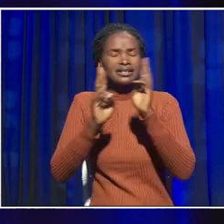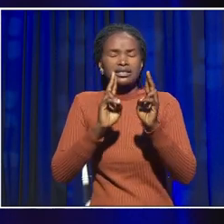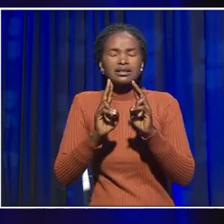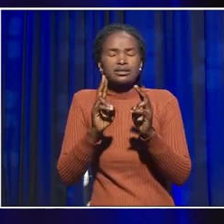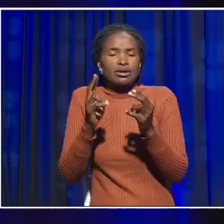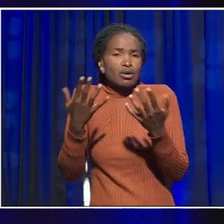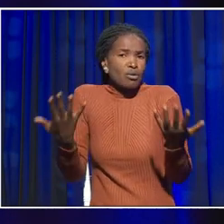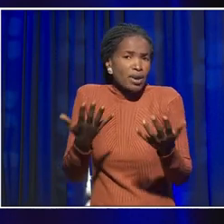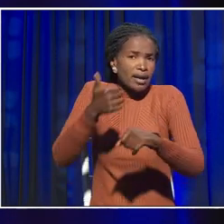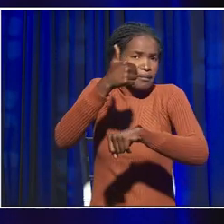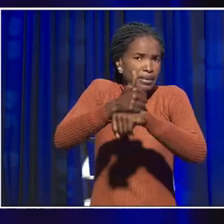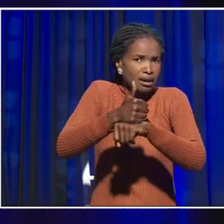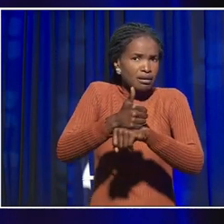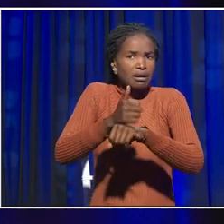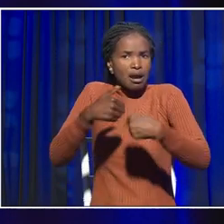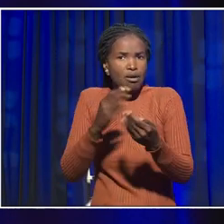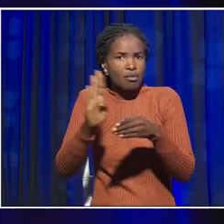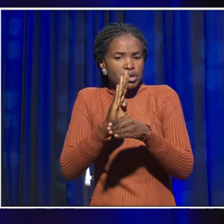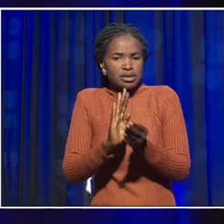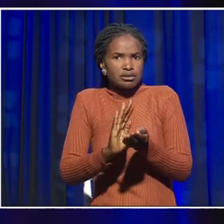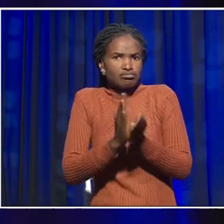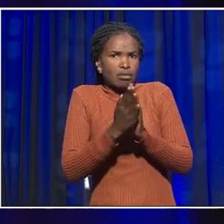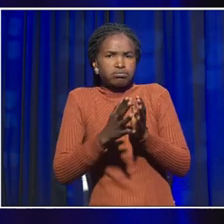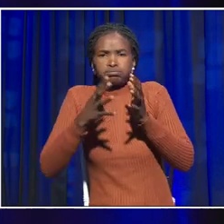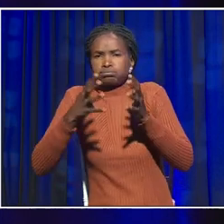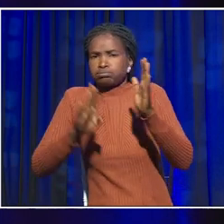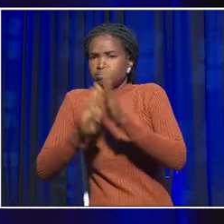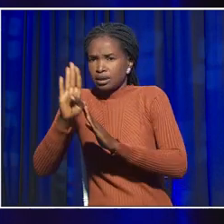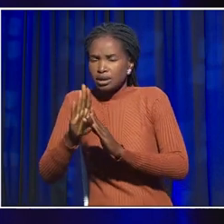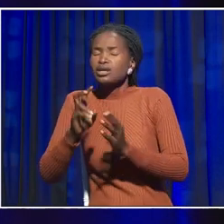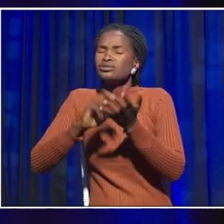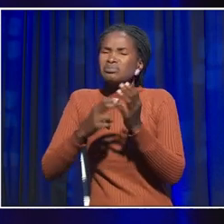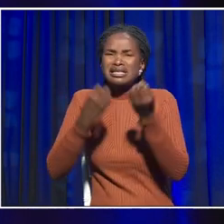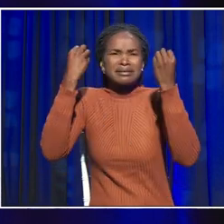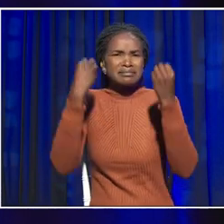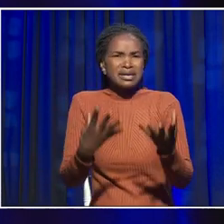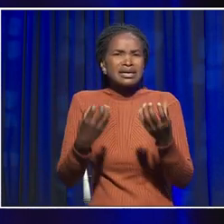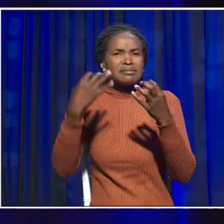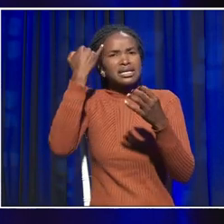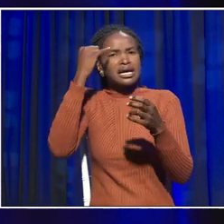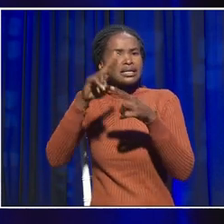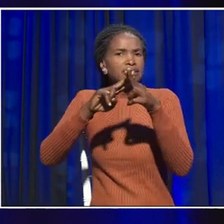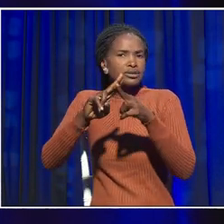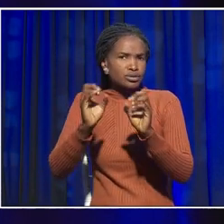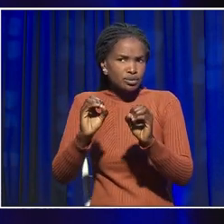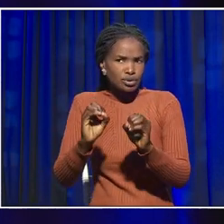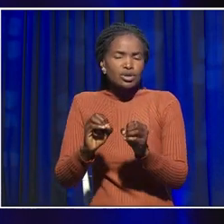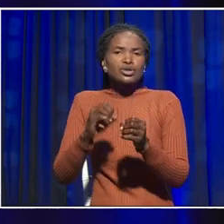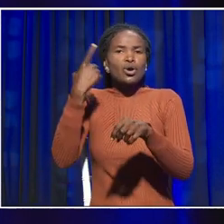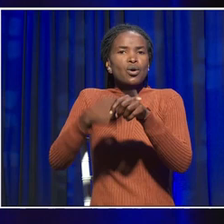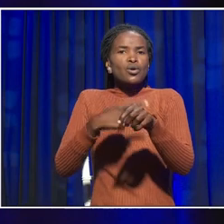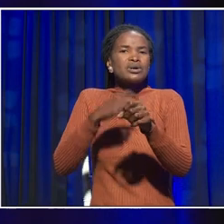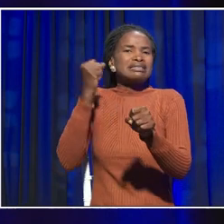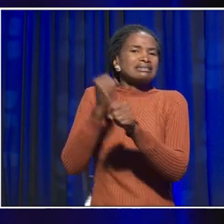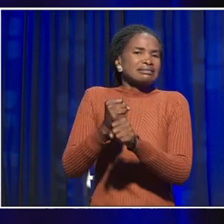potential and what else we could do. So this shows you what else is there. And I think what happens is that we plan for the ordinary,